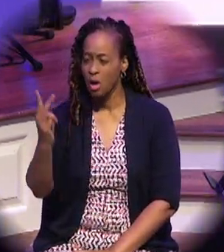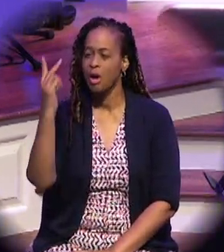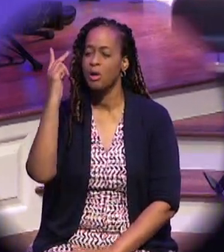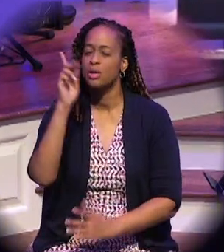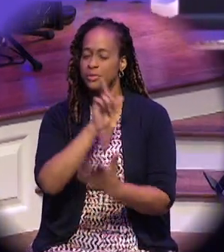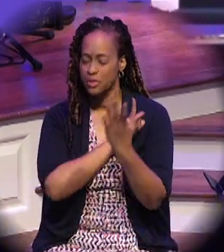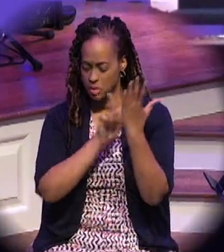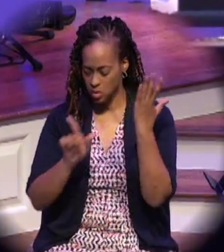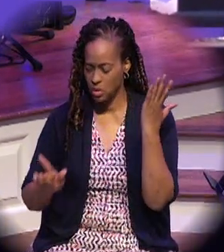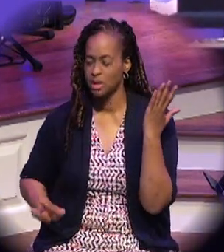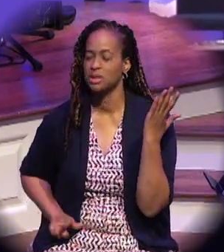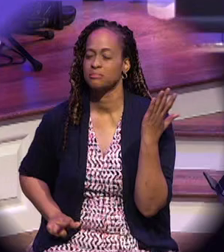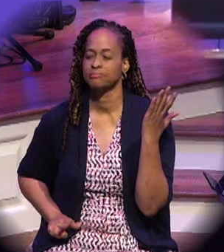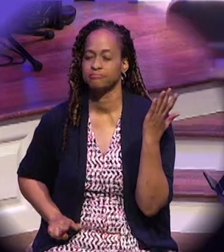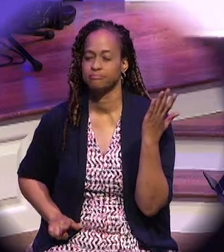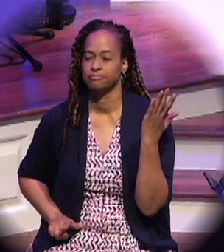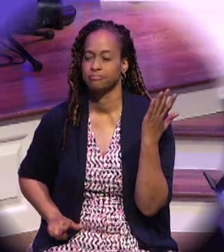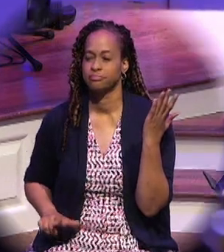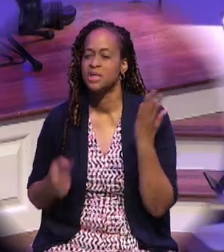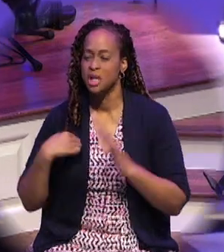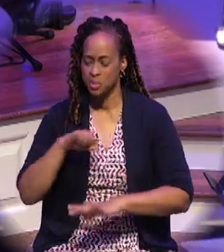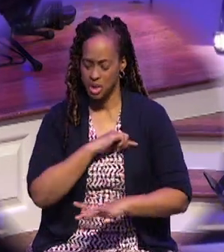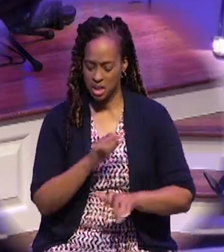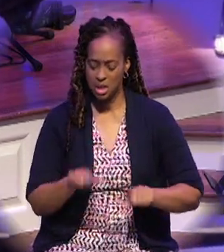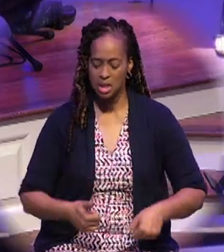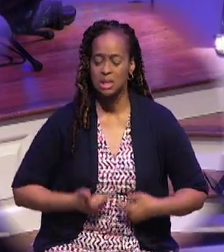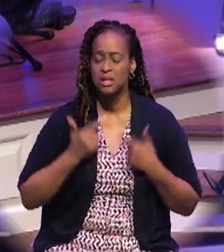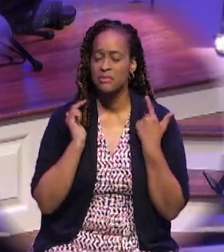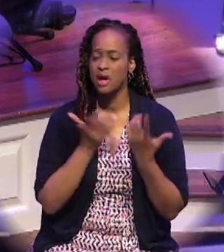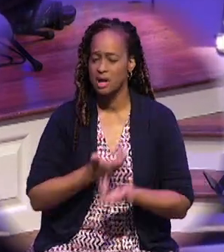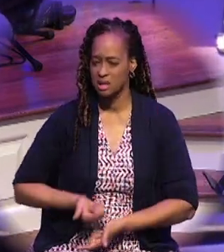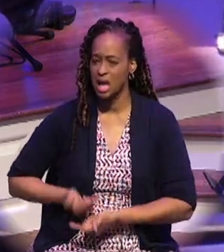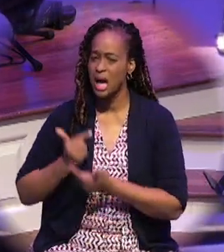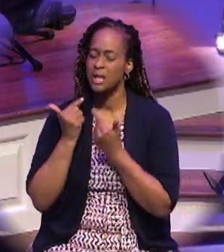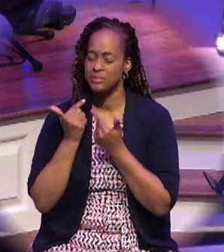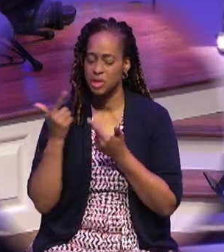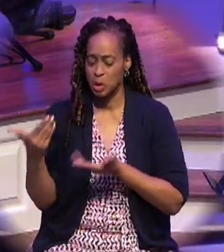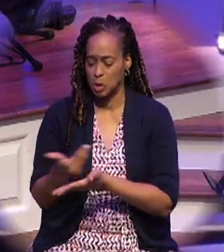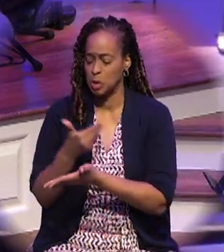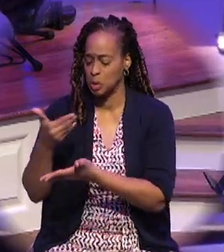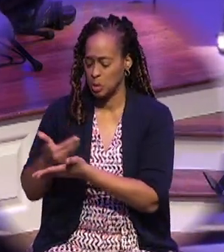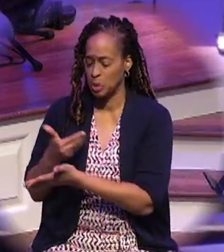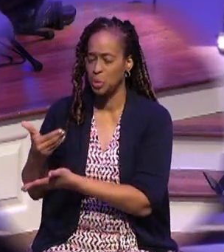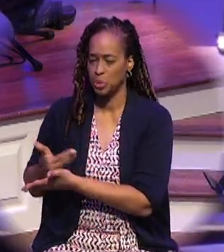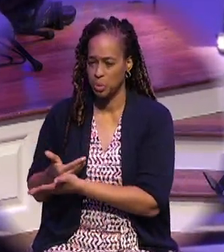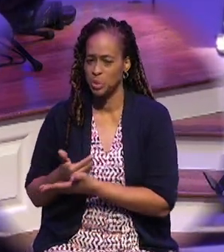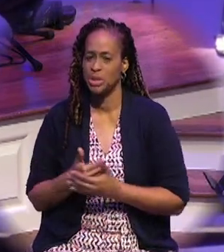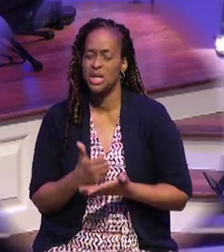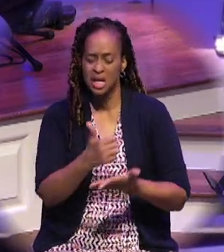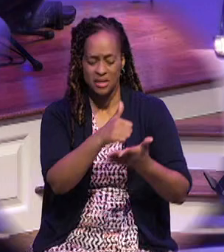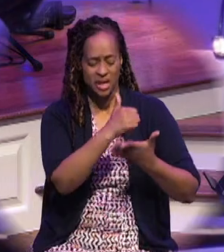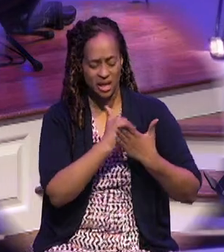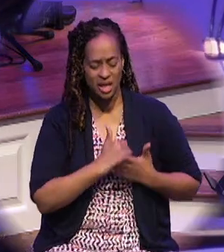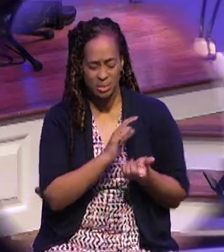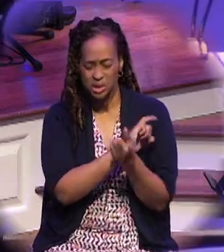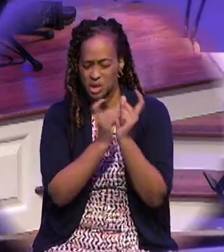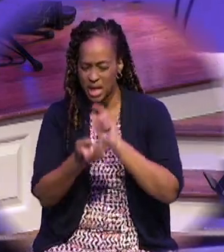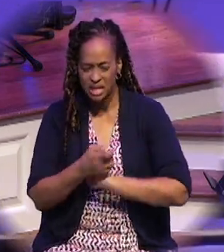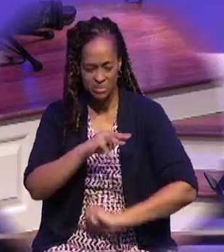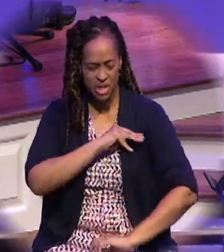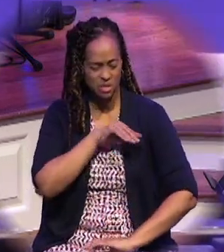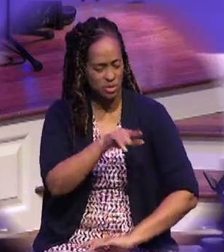the Lord. We can live our lives new. Mary helped change the world. She was the